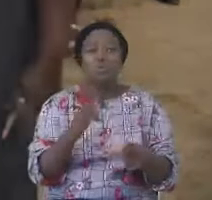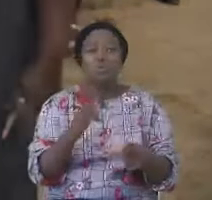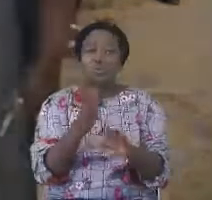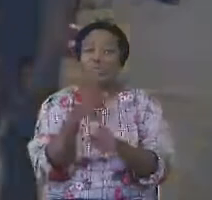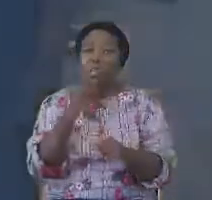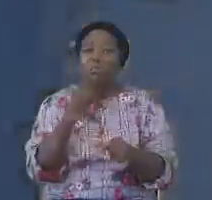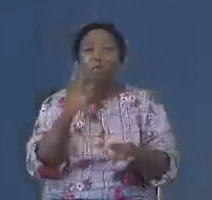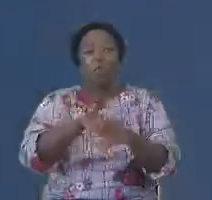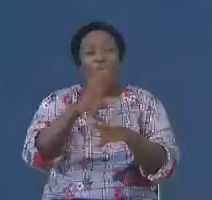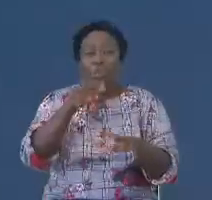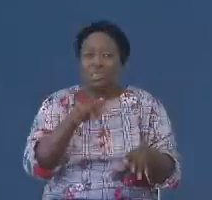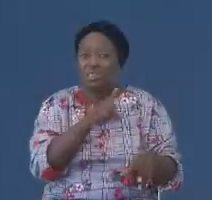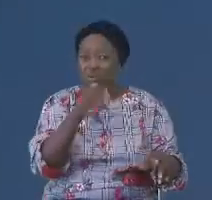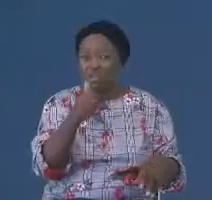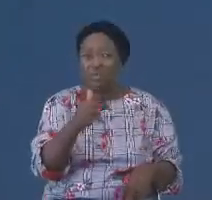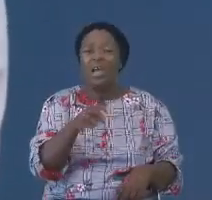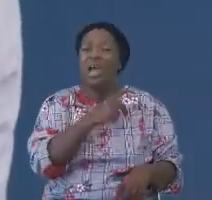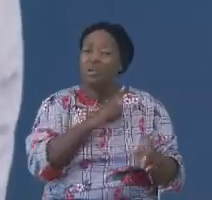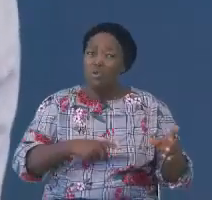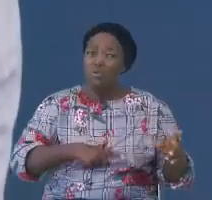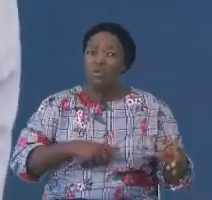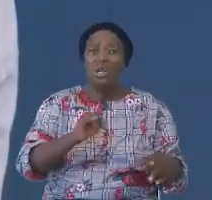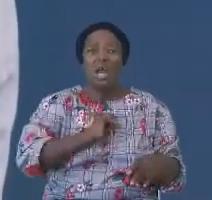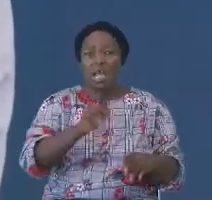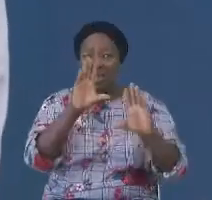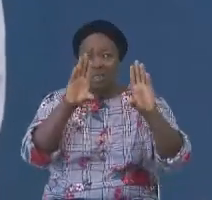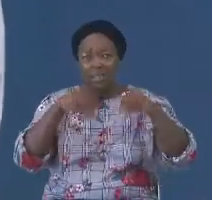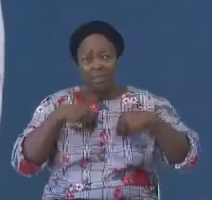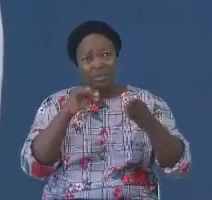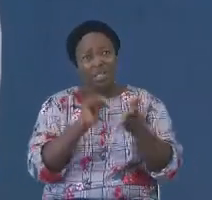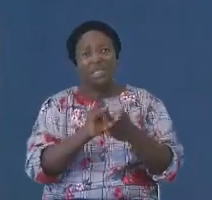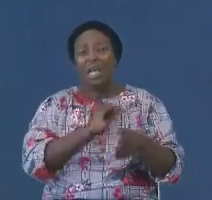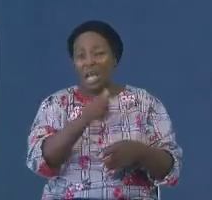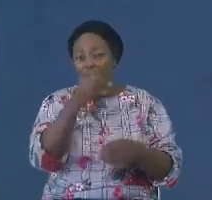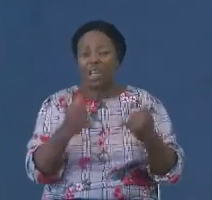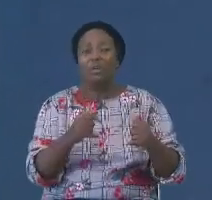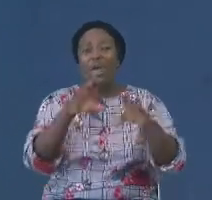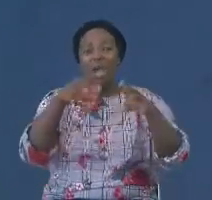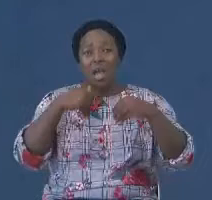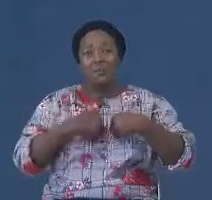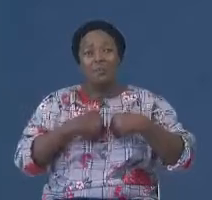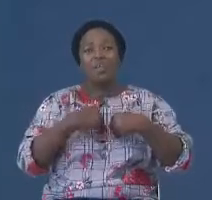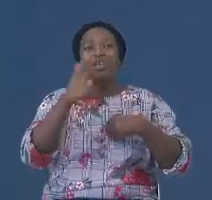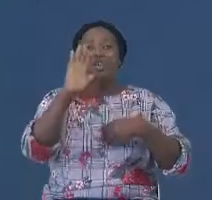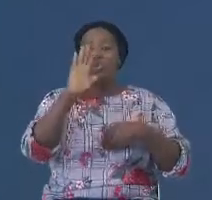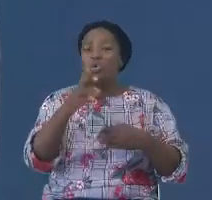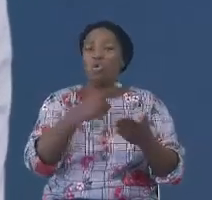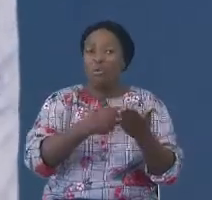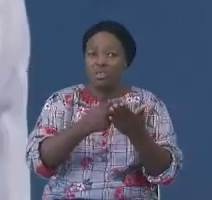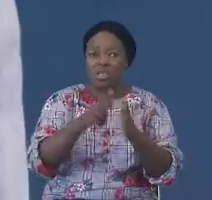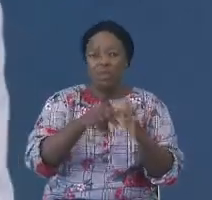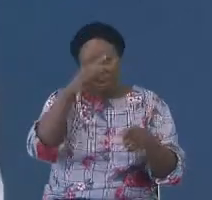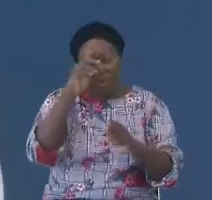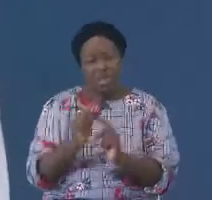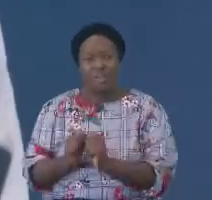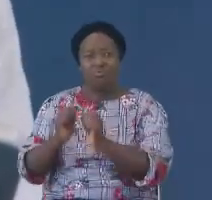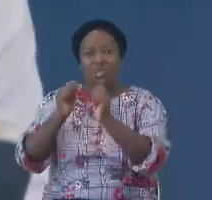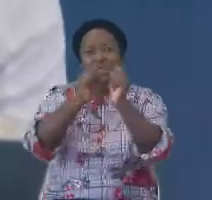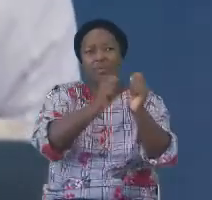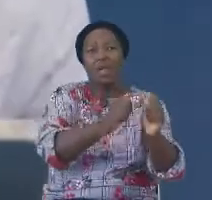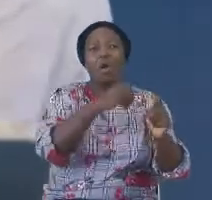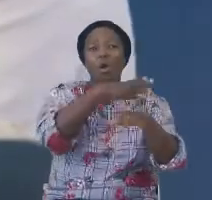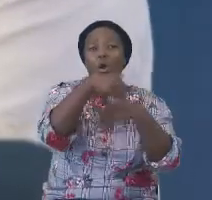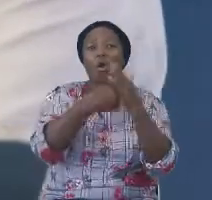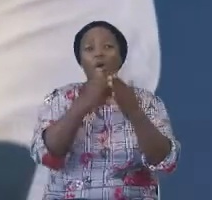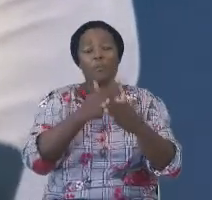to god lord i accept that i am now having your righteousness because